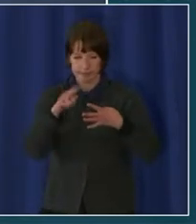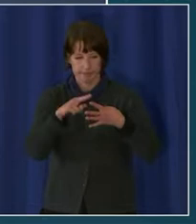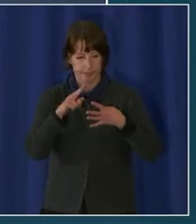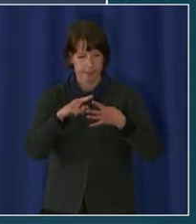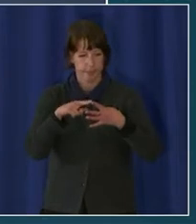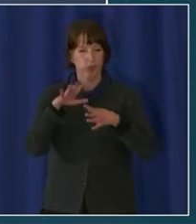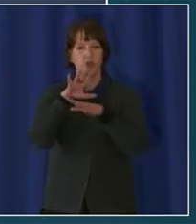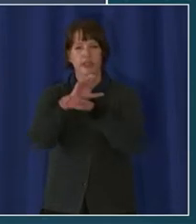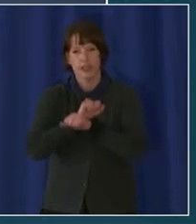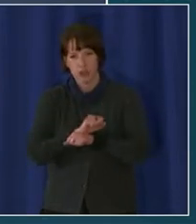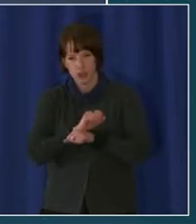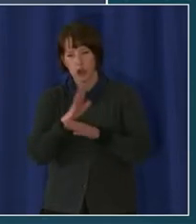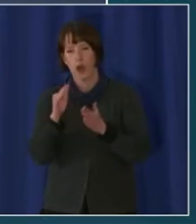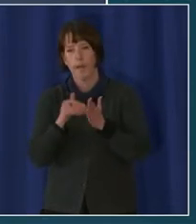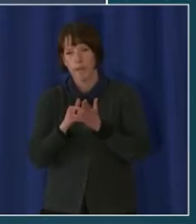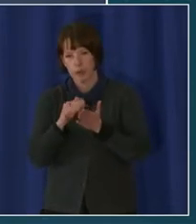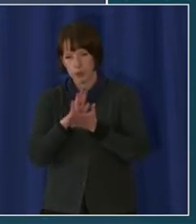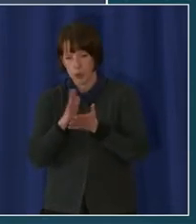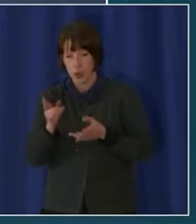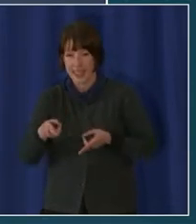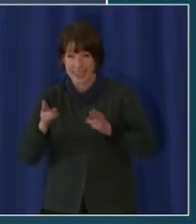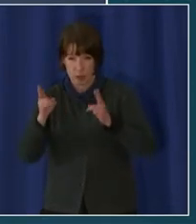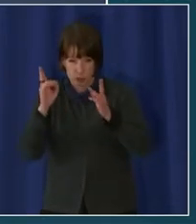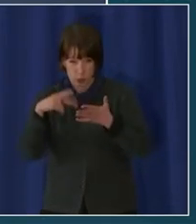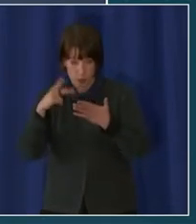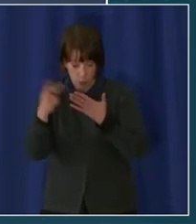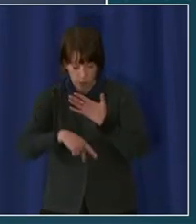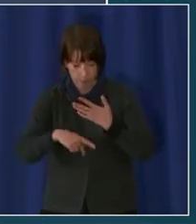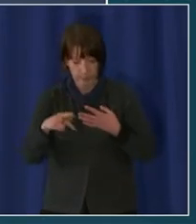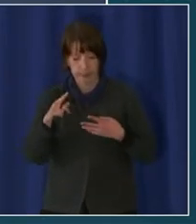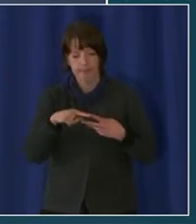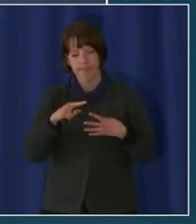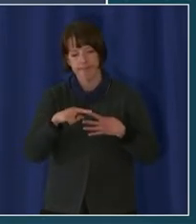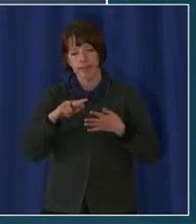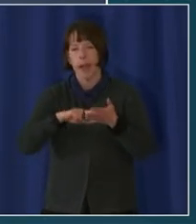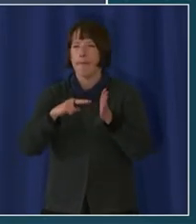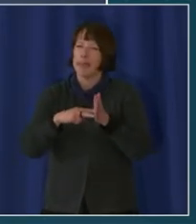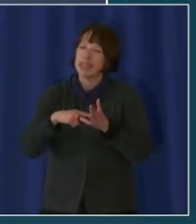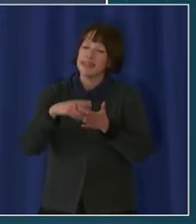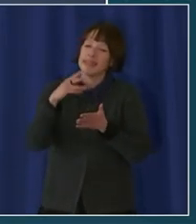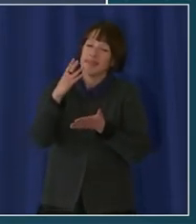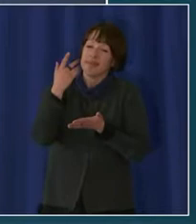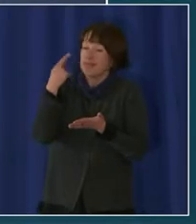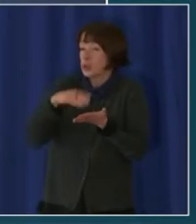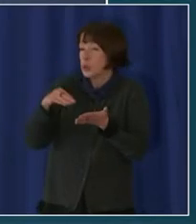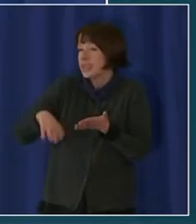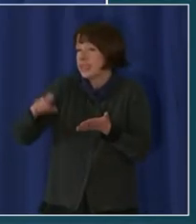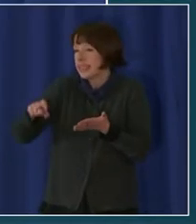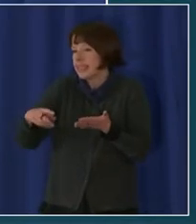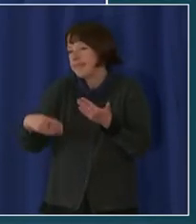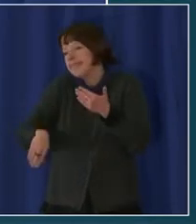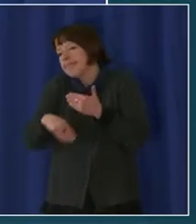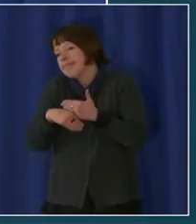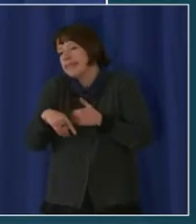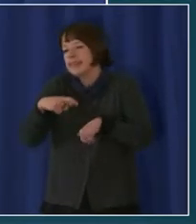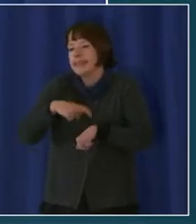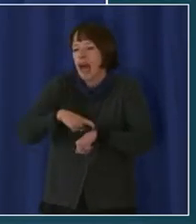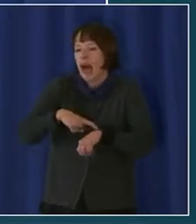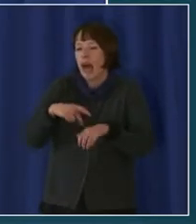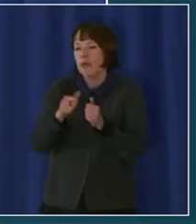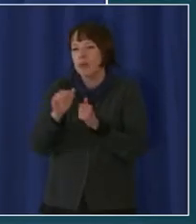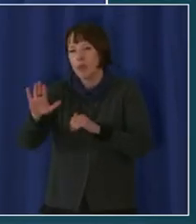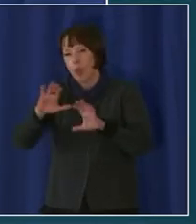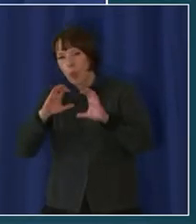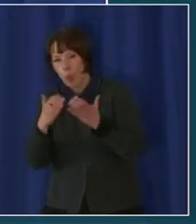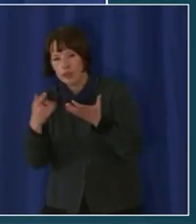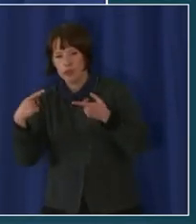our traditional middle school acceleration programming for students who need some additional time with the courses